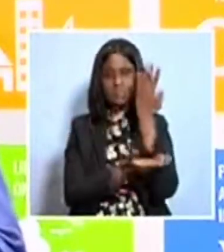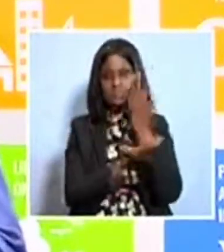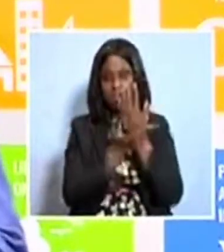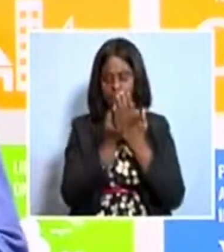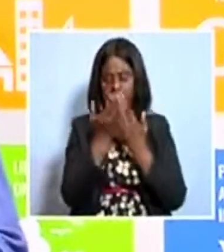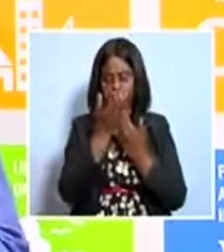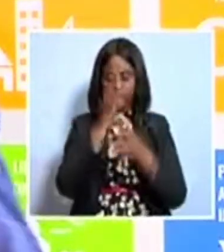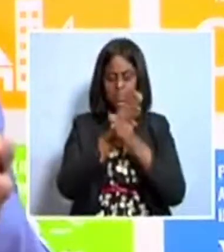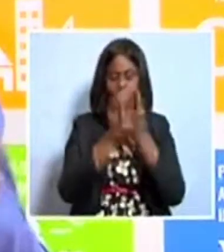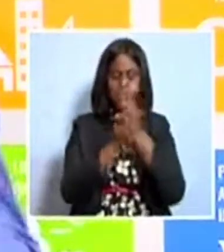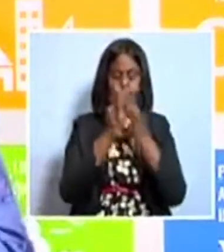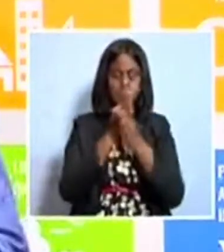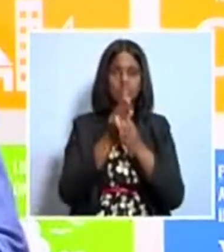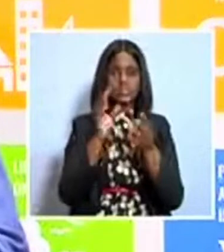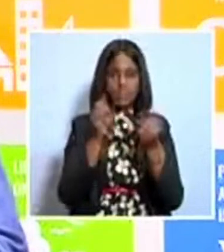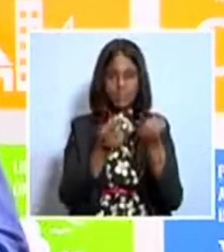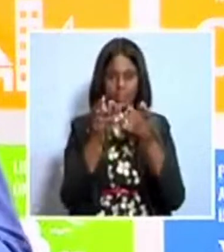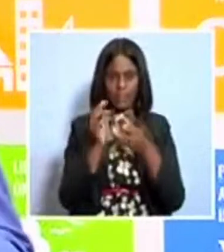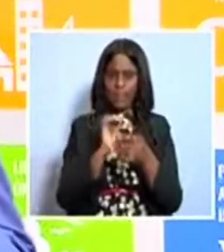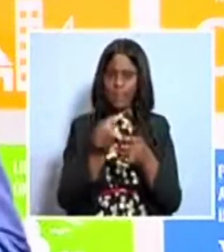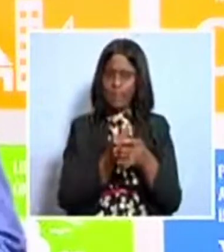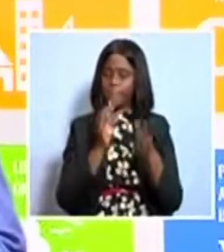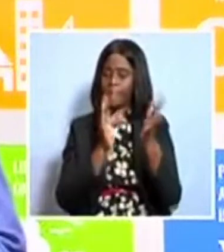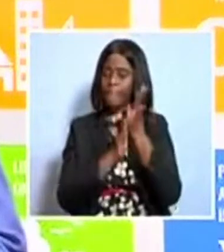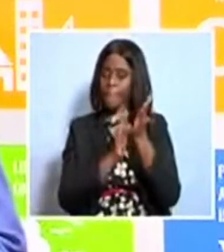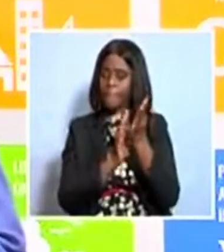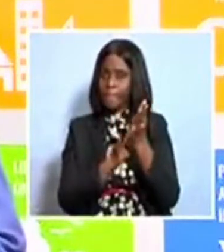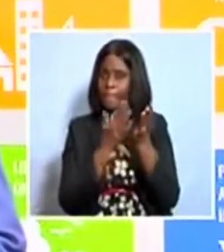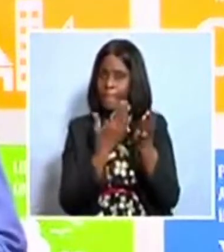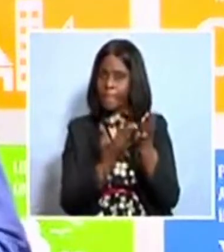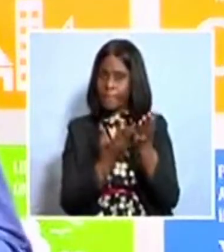dilapidated infrastructure. Most of our schools, our